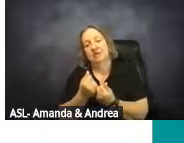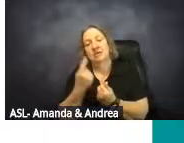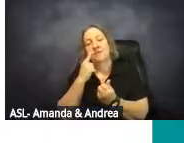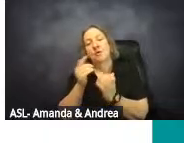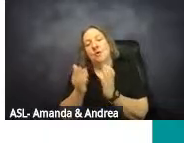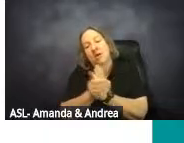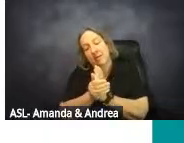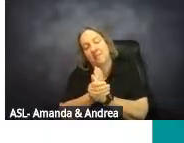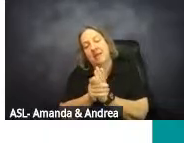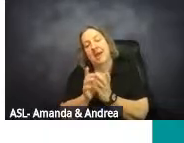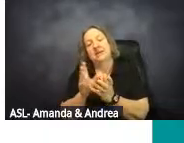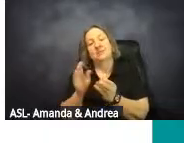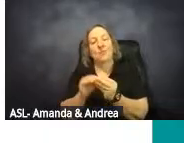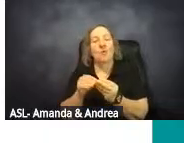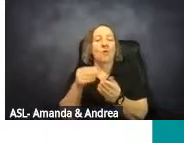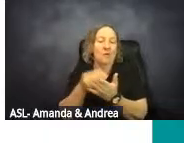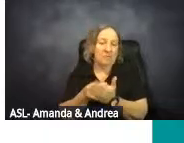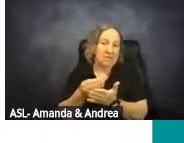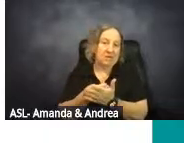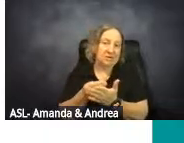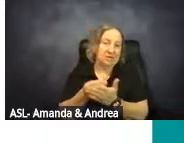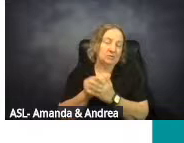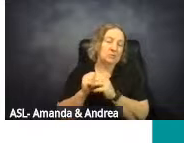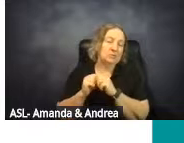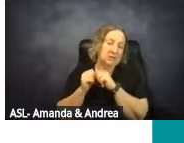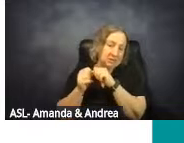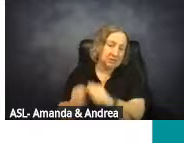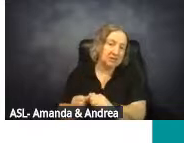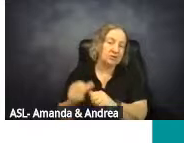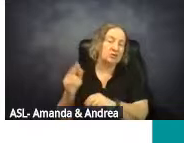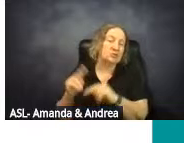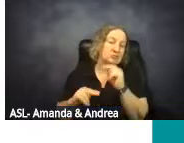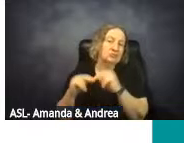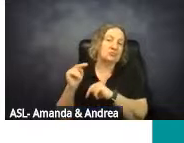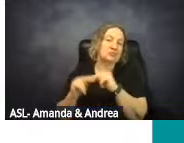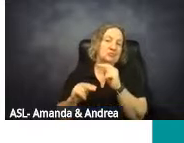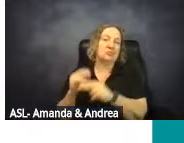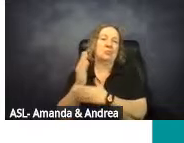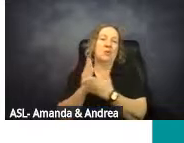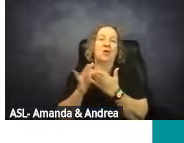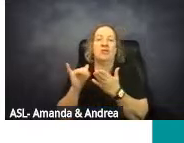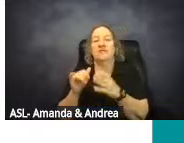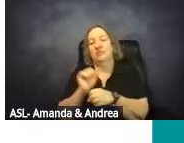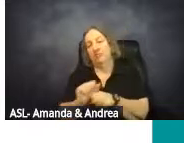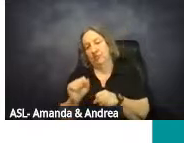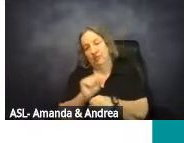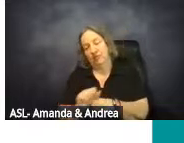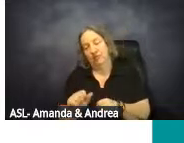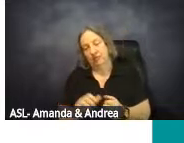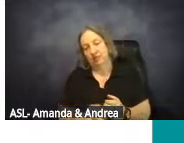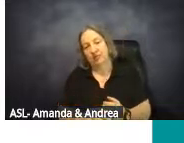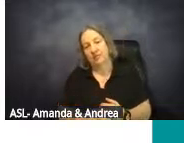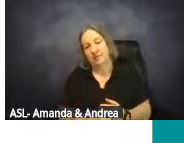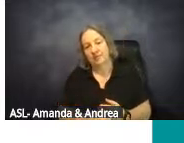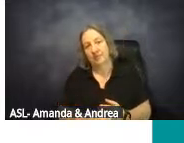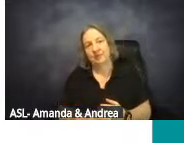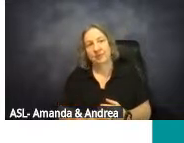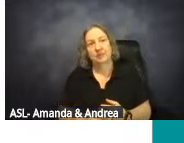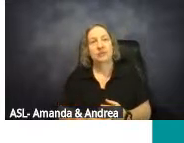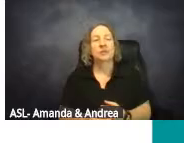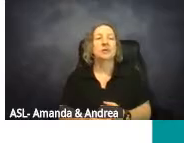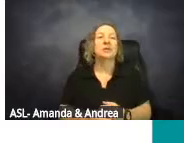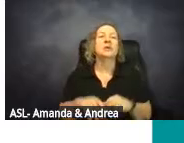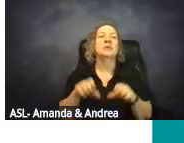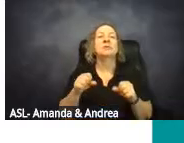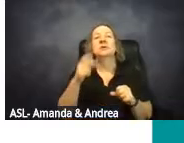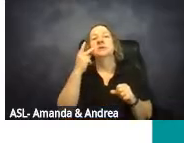amend in dollars to continue the construction phases of this work. So you can see